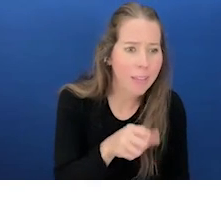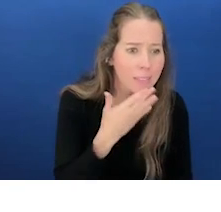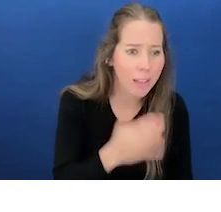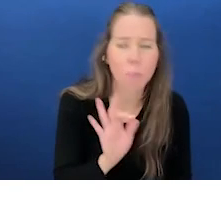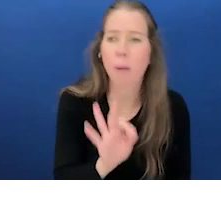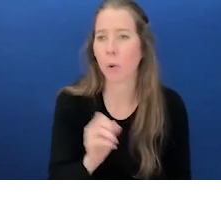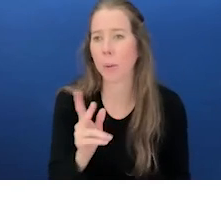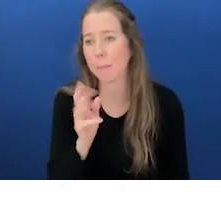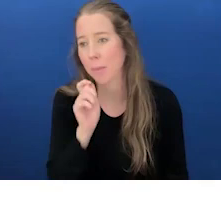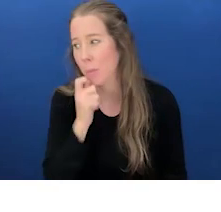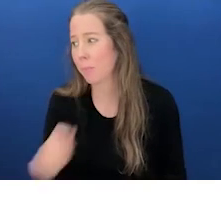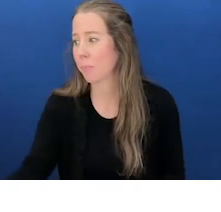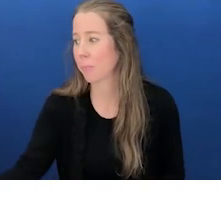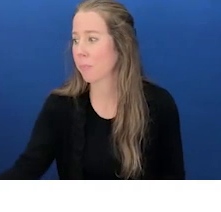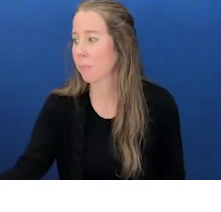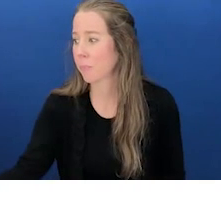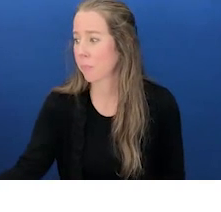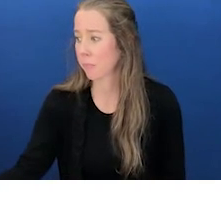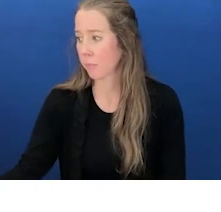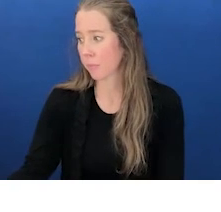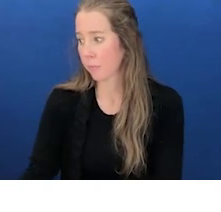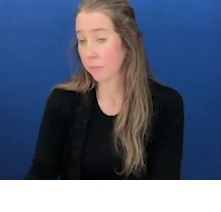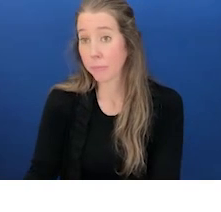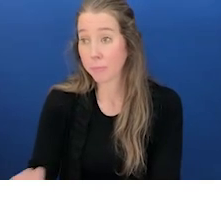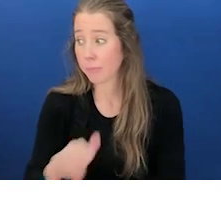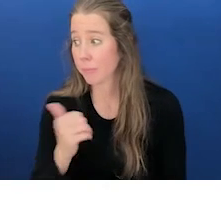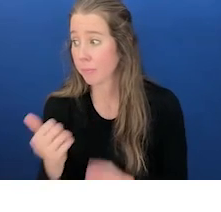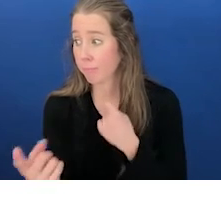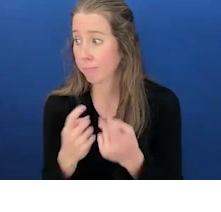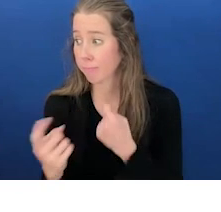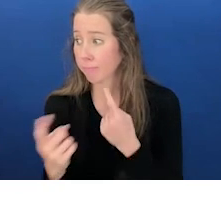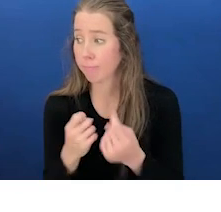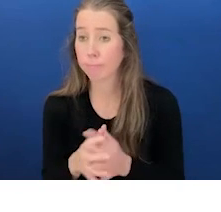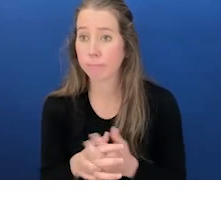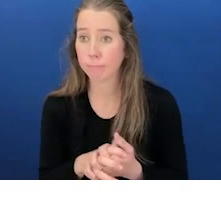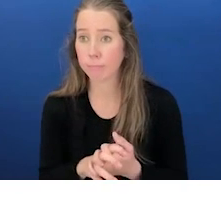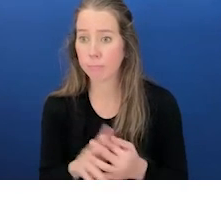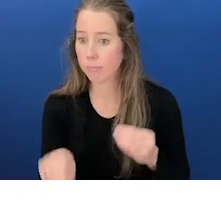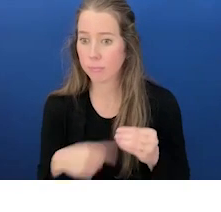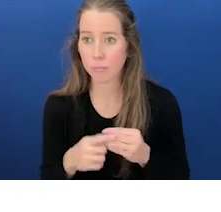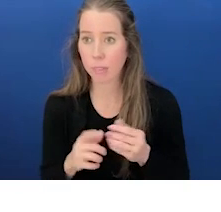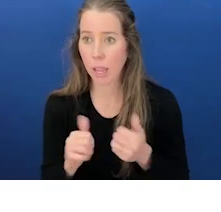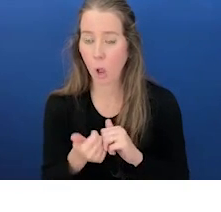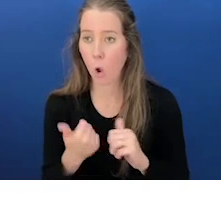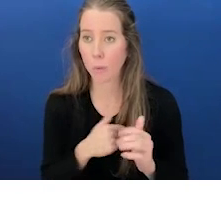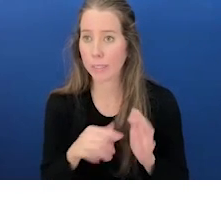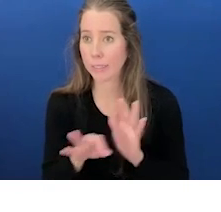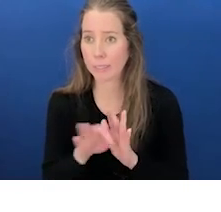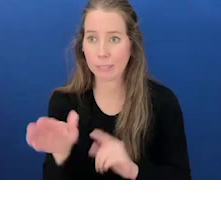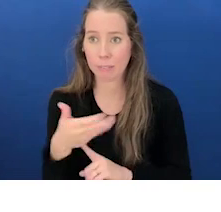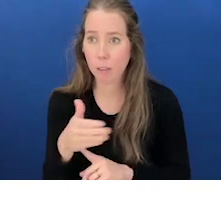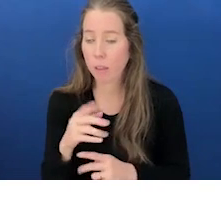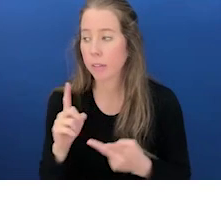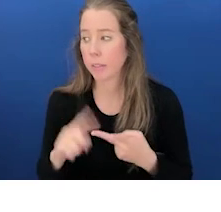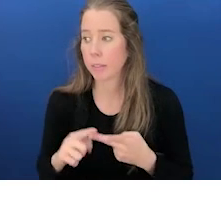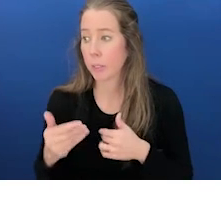right. Okay. Okay, so any other questions about how we assign flags, the process, or